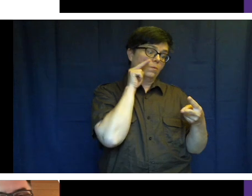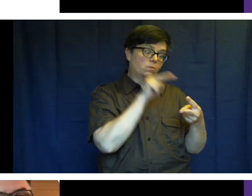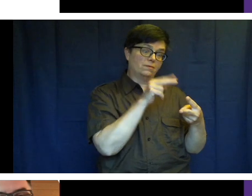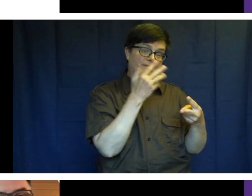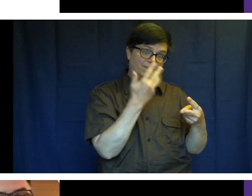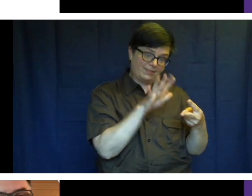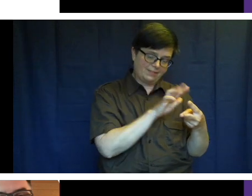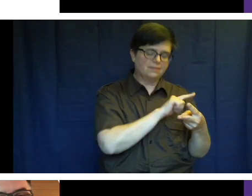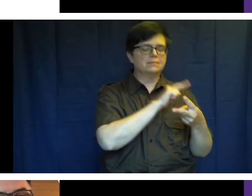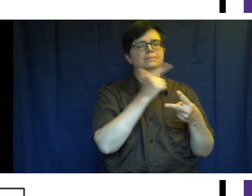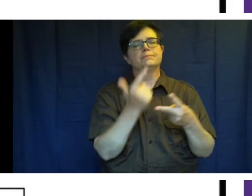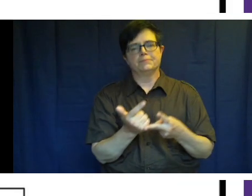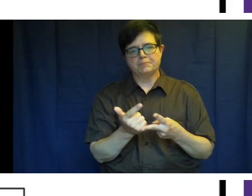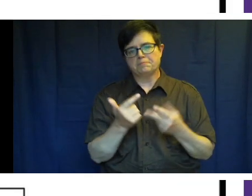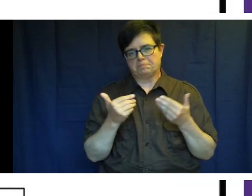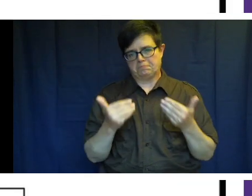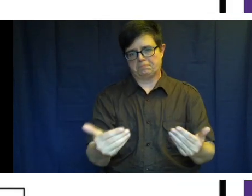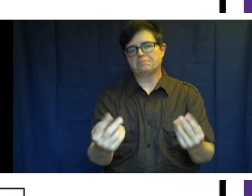1.